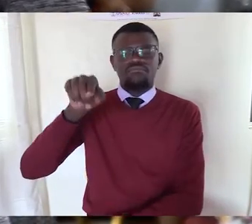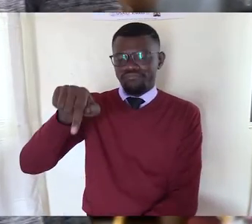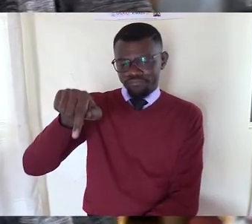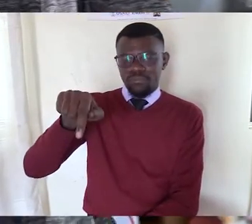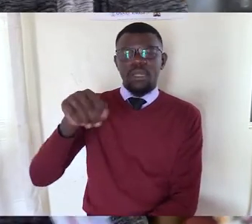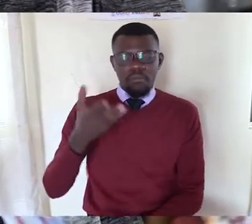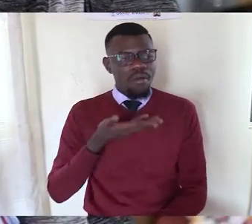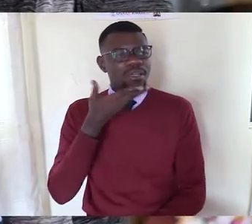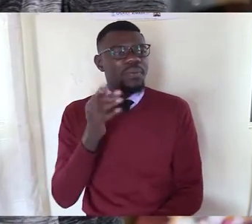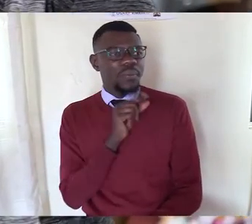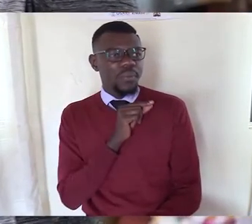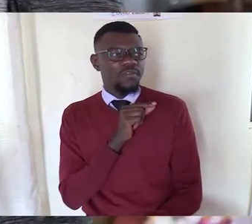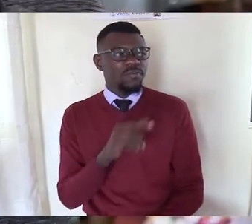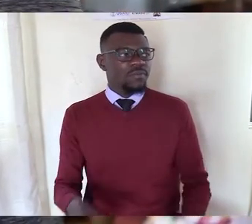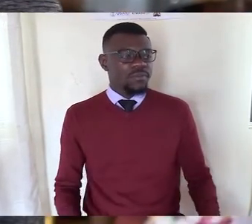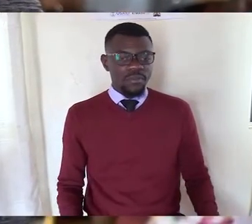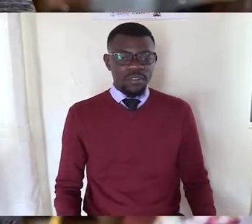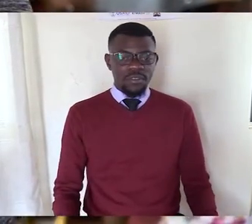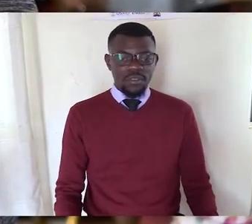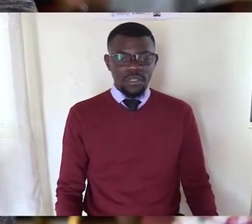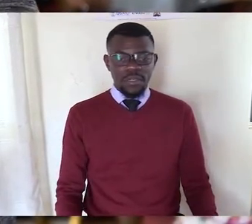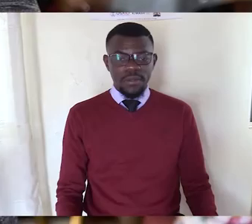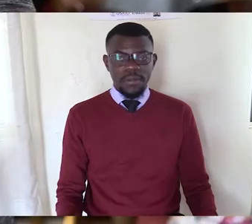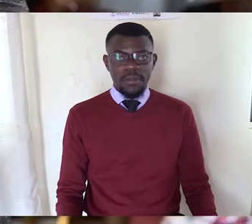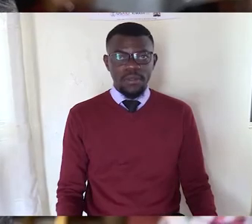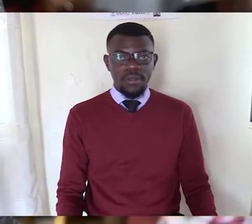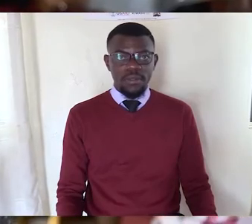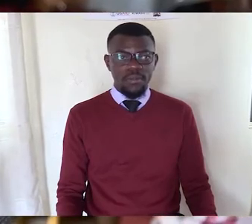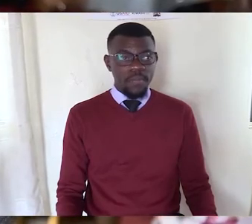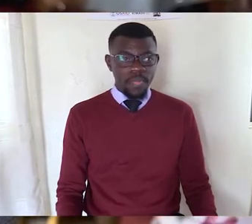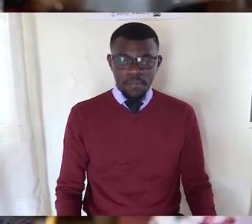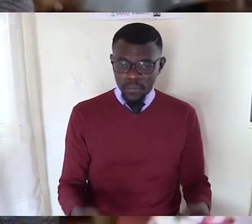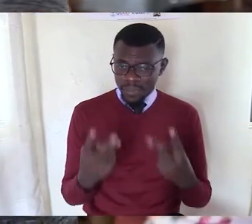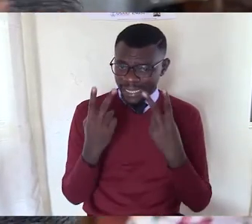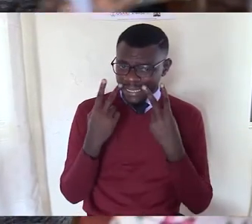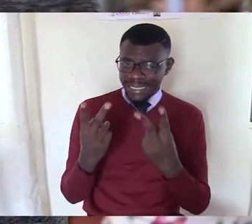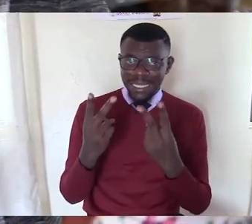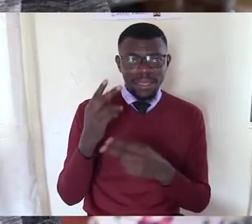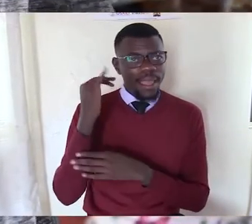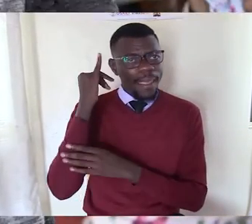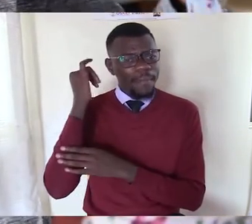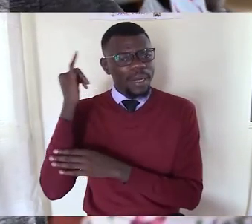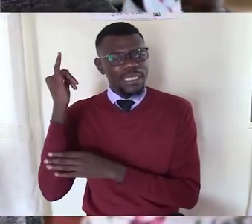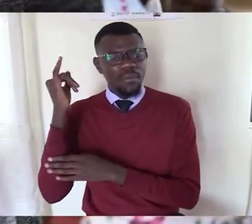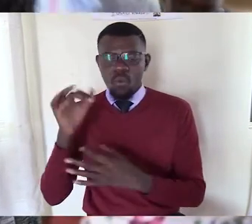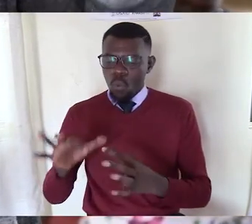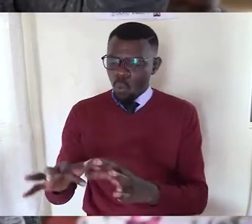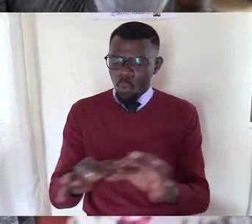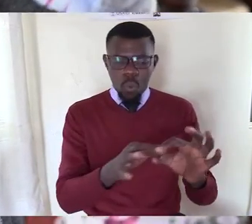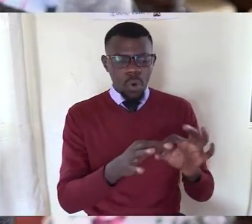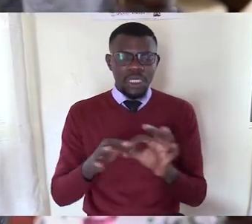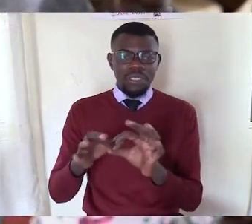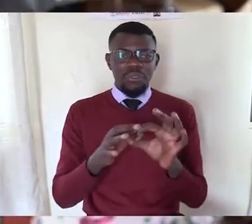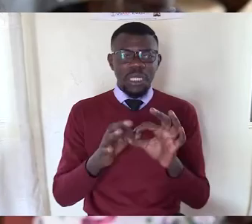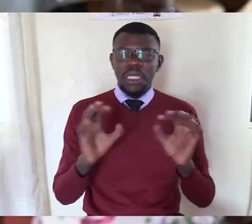interviewed for purposes of protecting the survivor. So you can imagine there is no coordination on the other